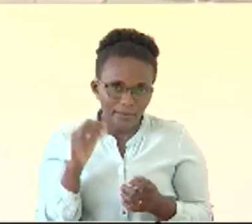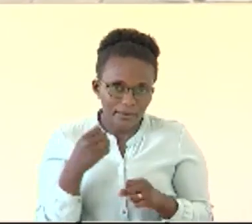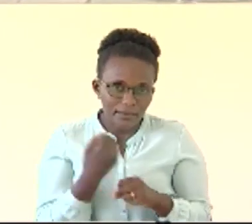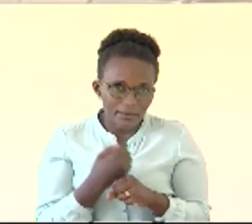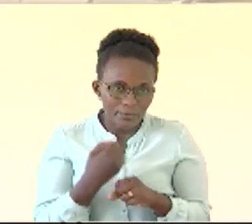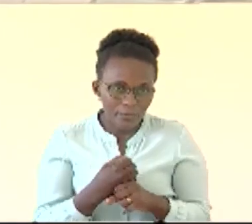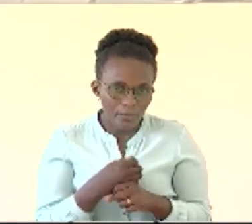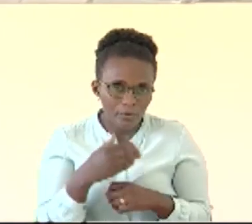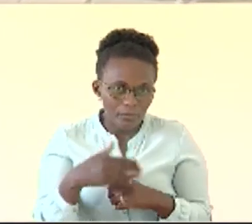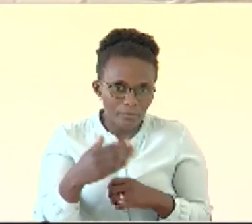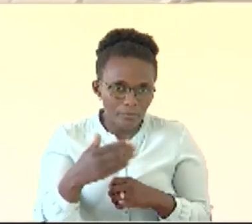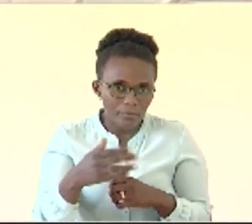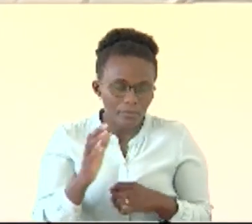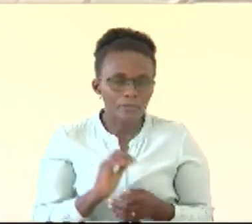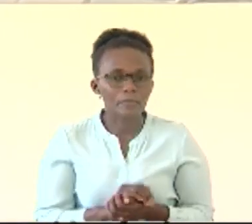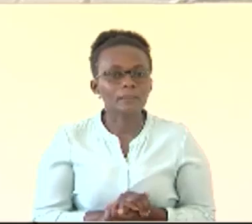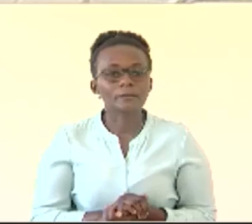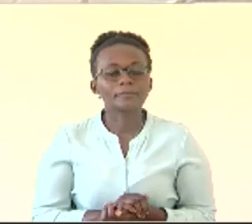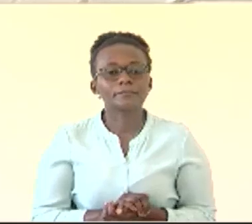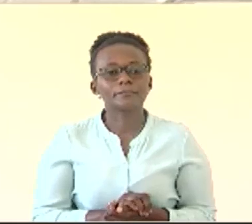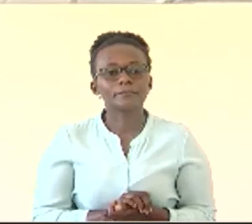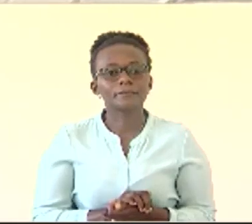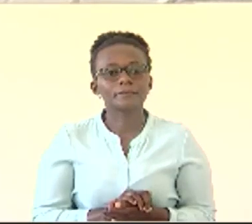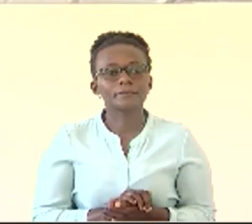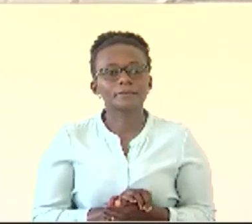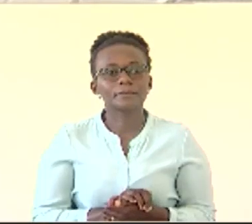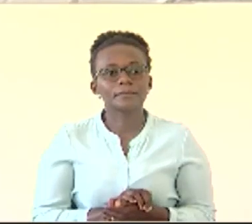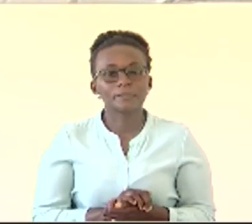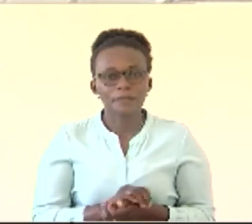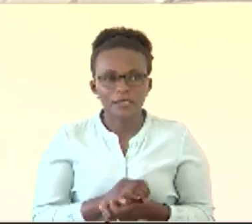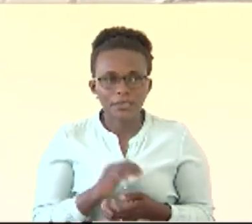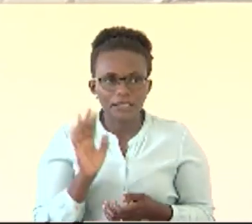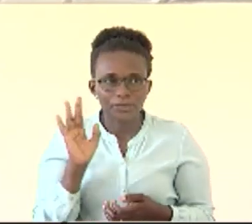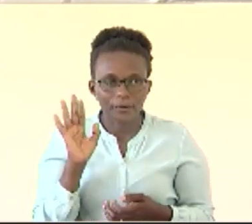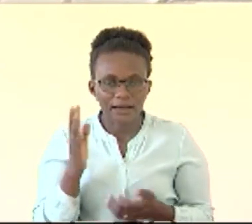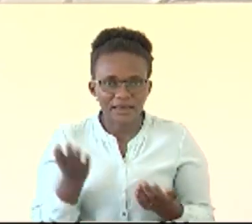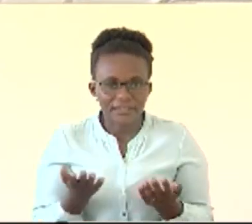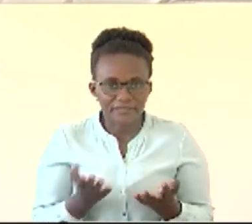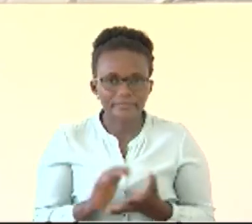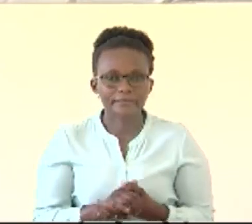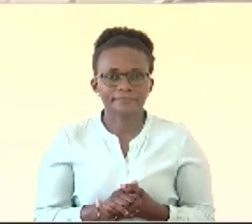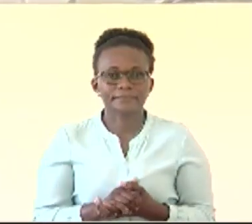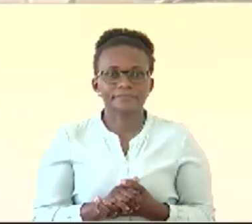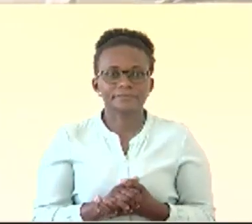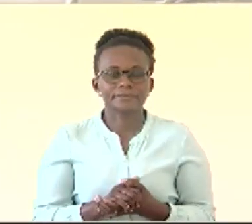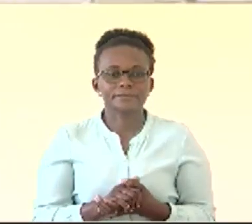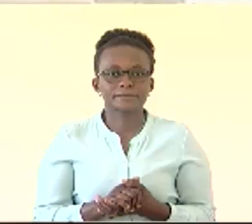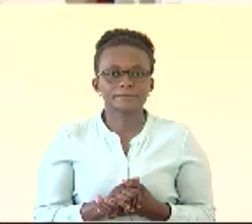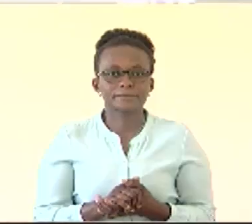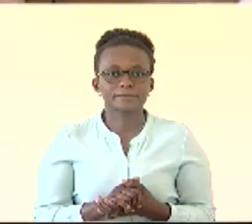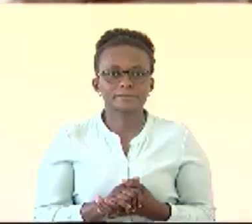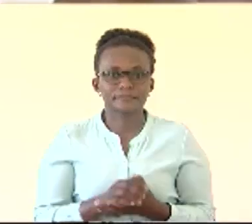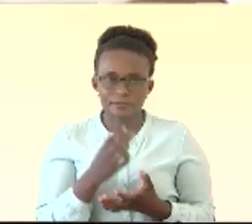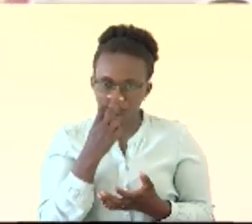we have the other one which is bubbling very fast, which is colorless in the solution. So the solution, look